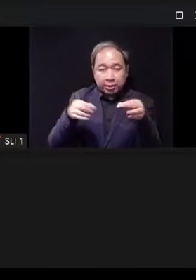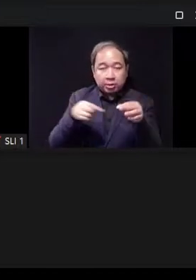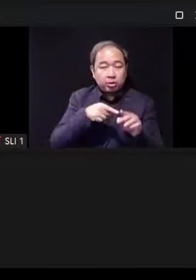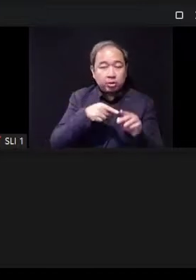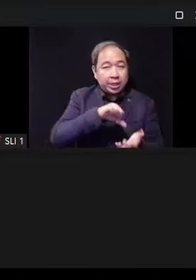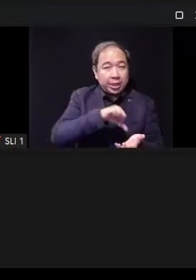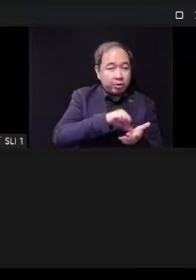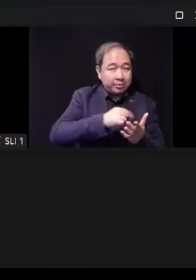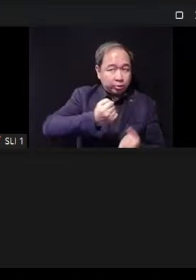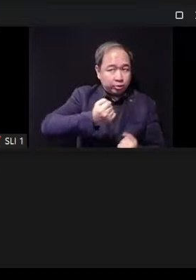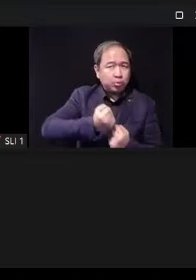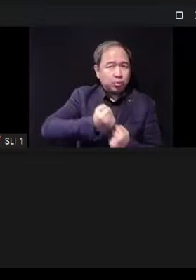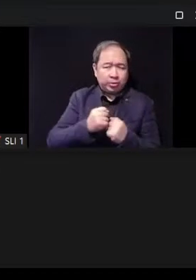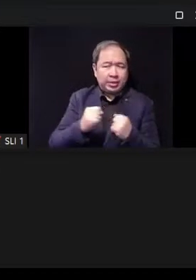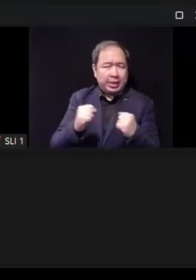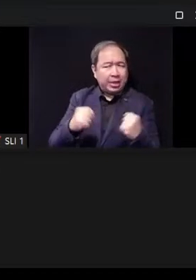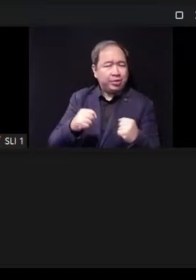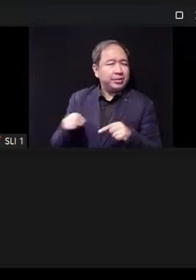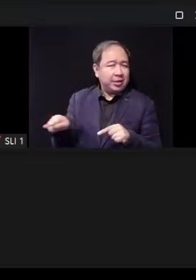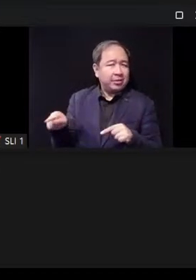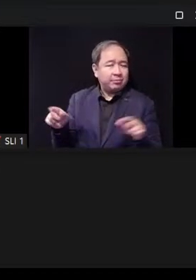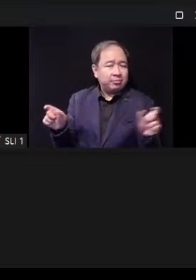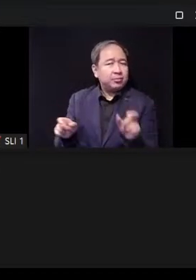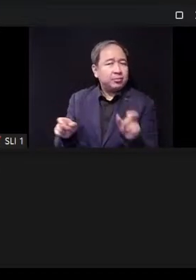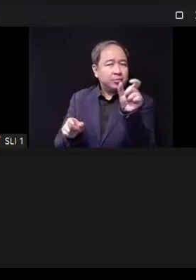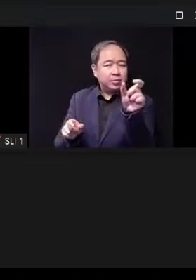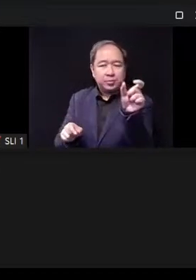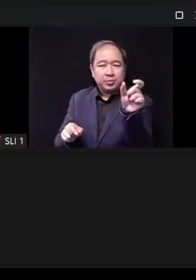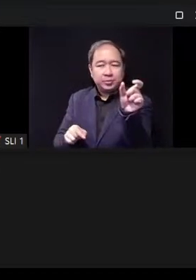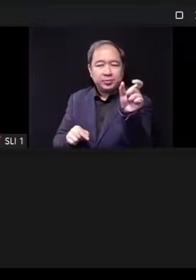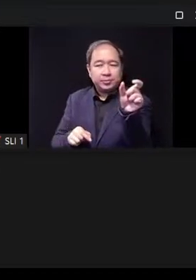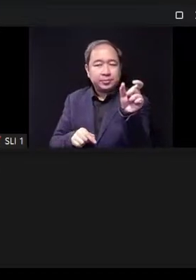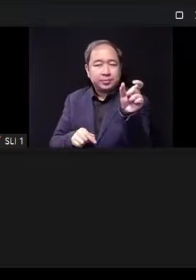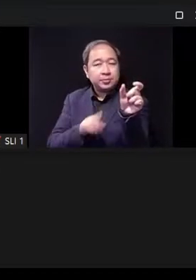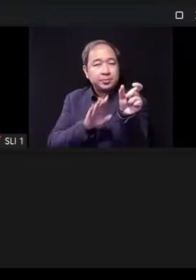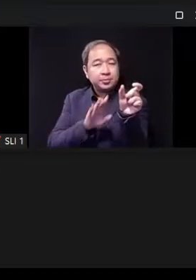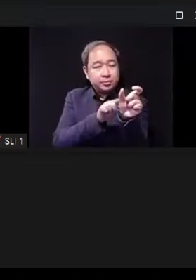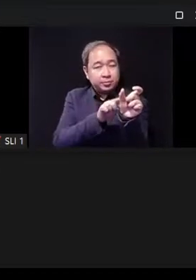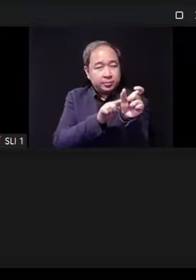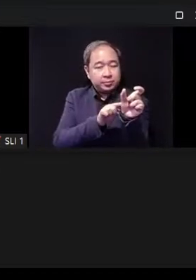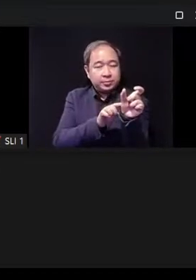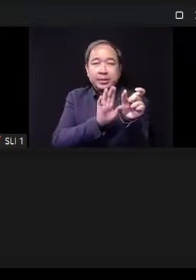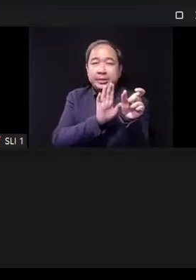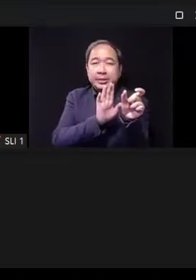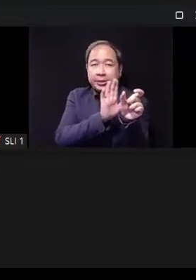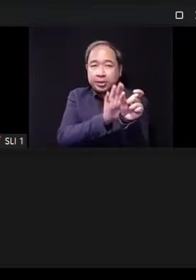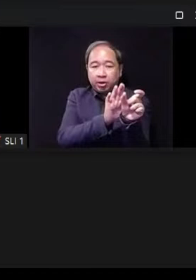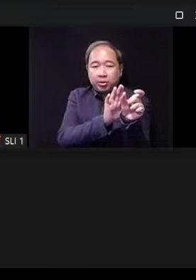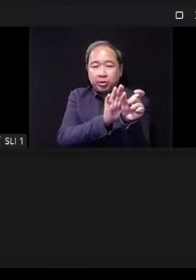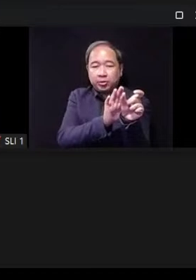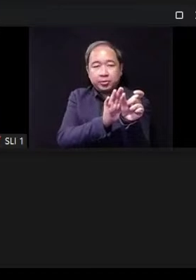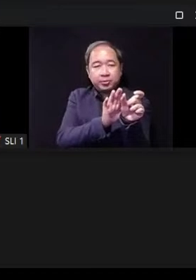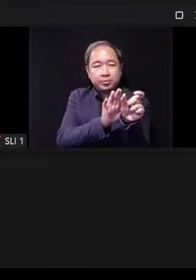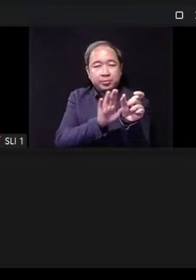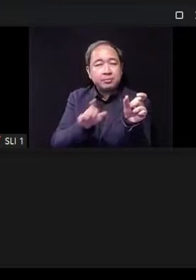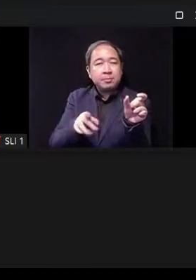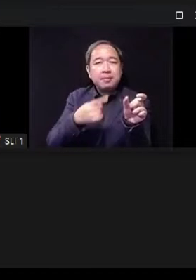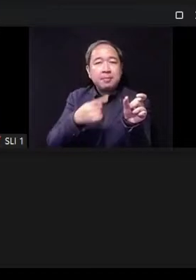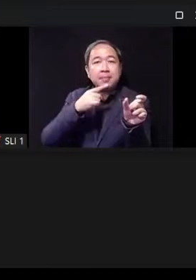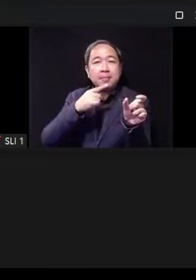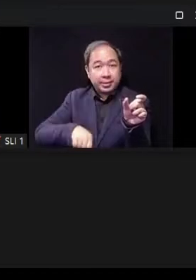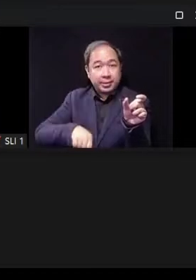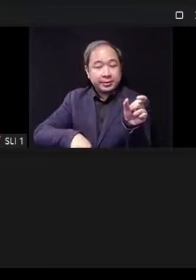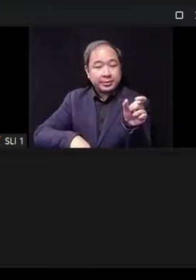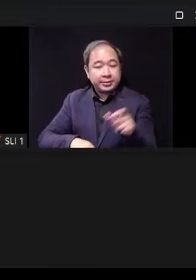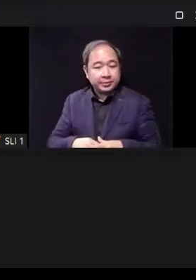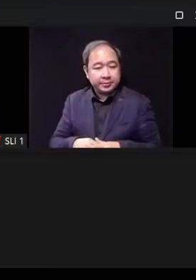from Iran within their respective mandates.